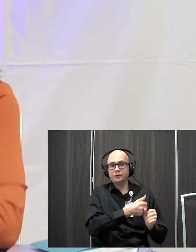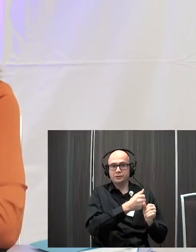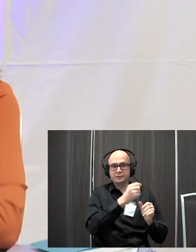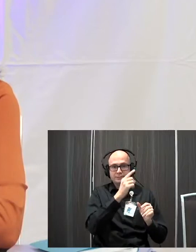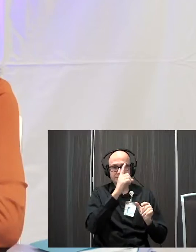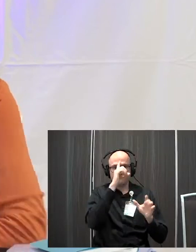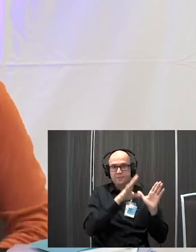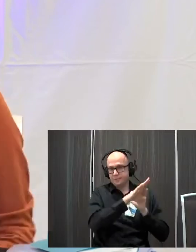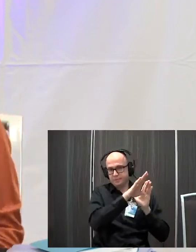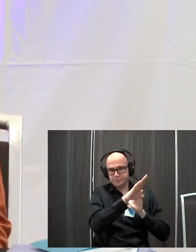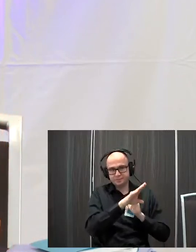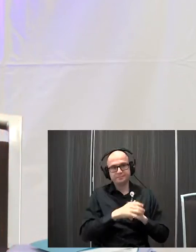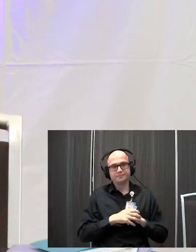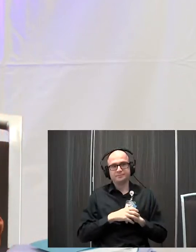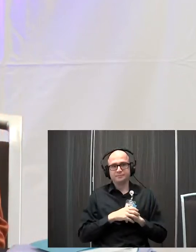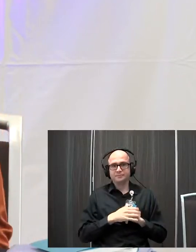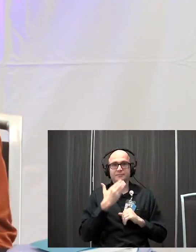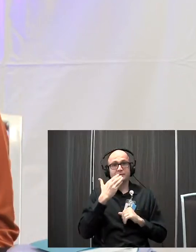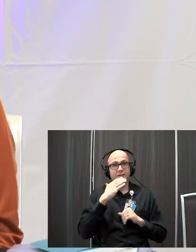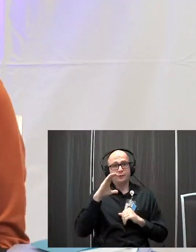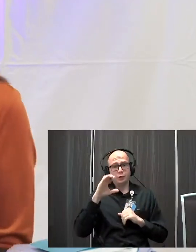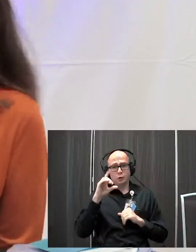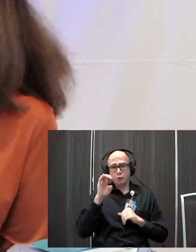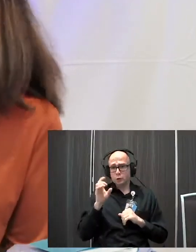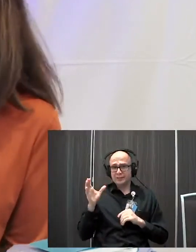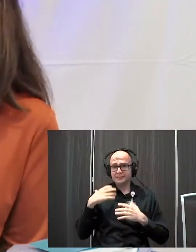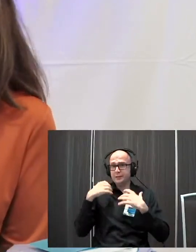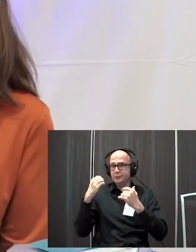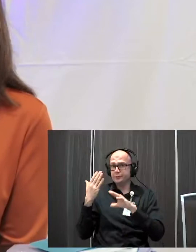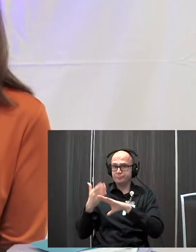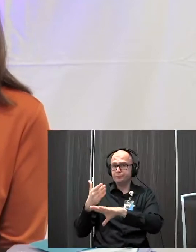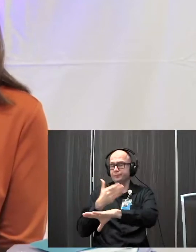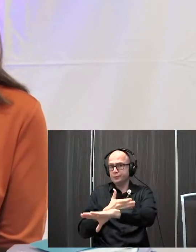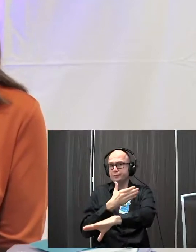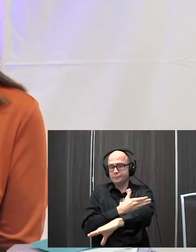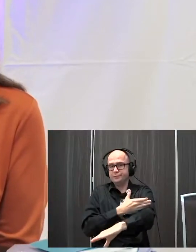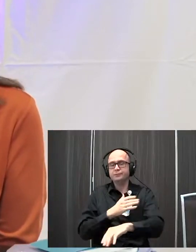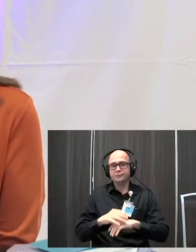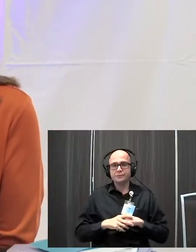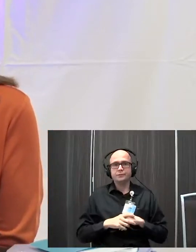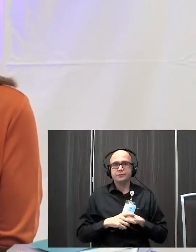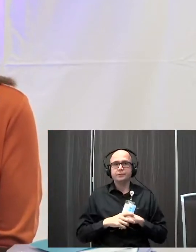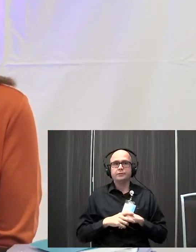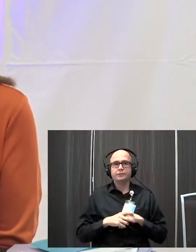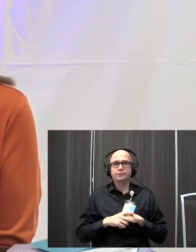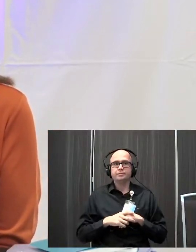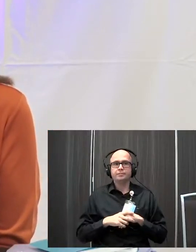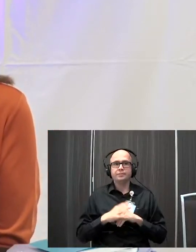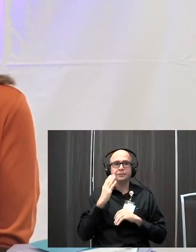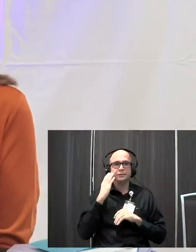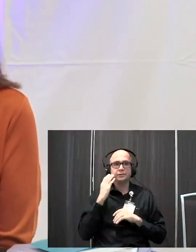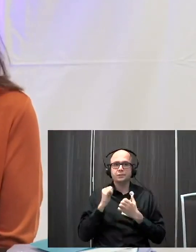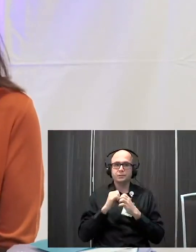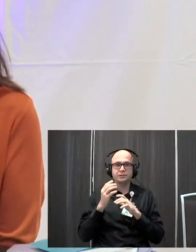Charge syndrome. Thankfully, Cole's overall health and behavior have really improved over time, and we've been using a team approach to